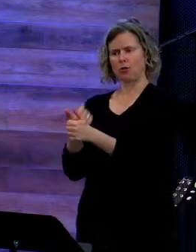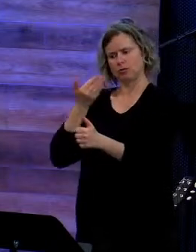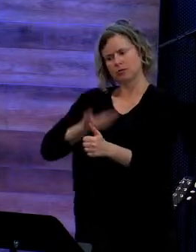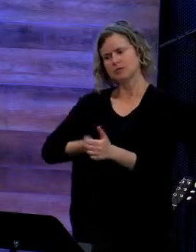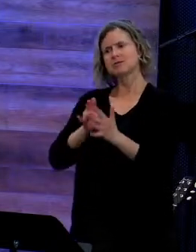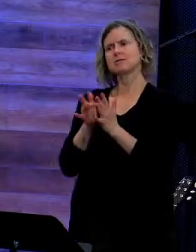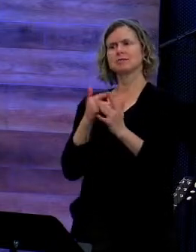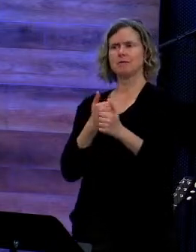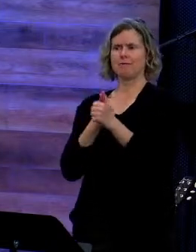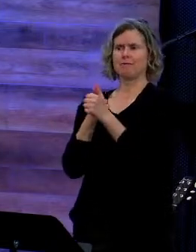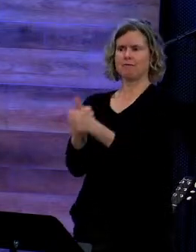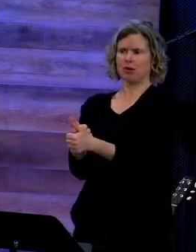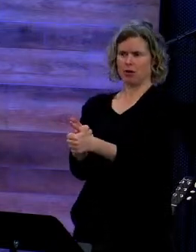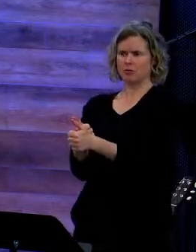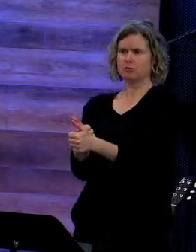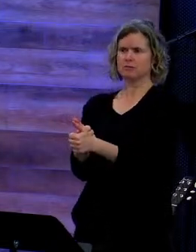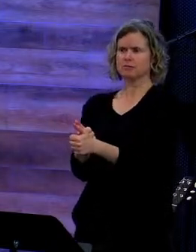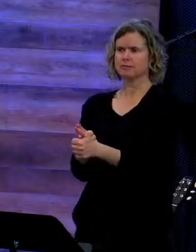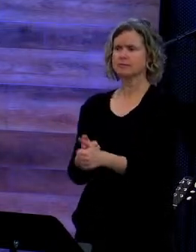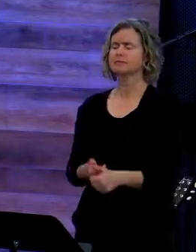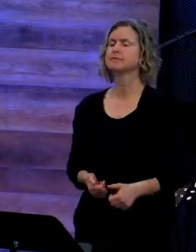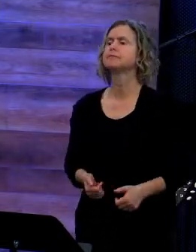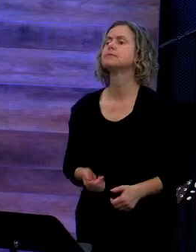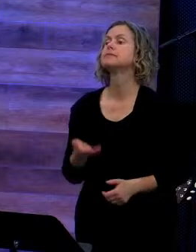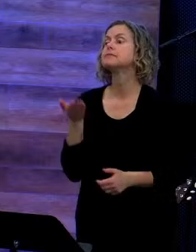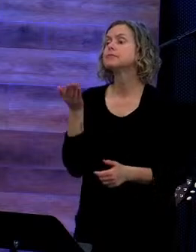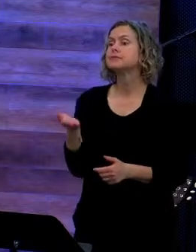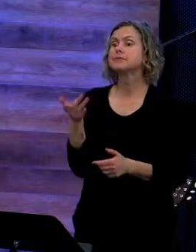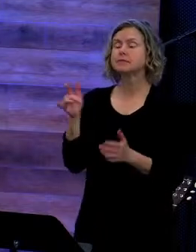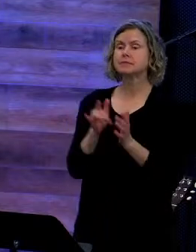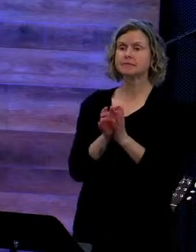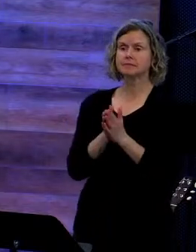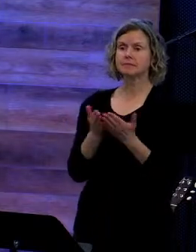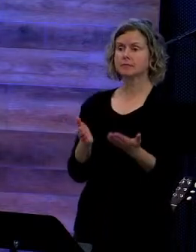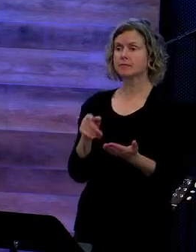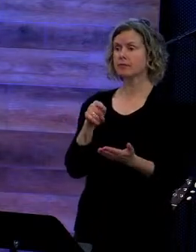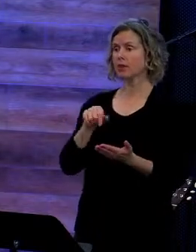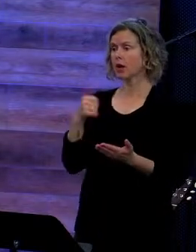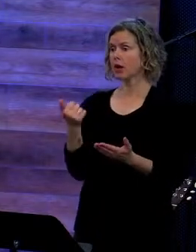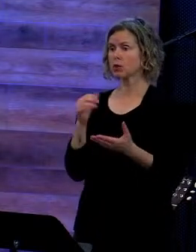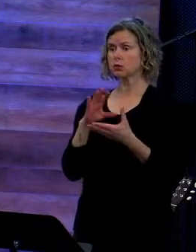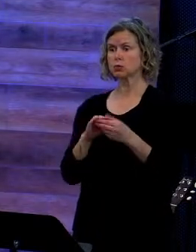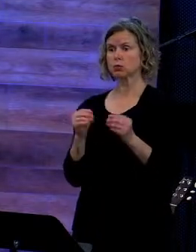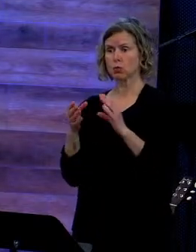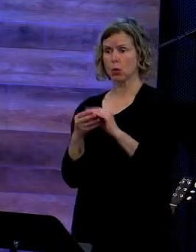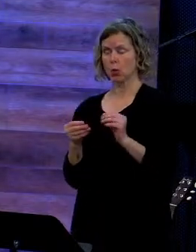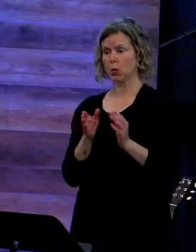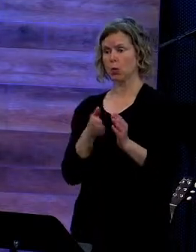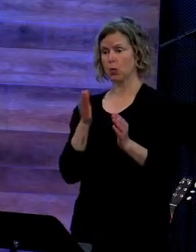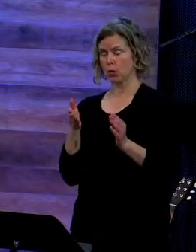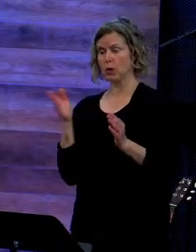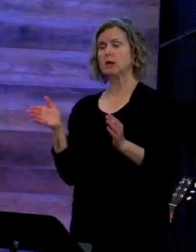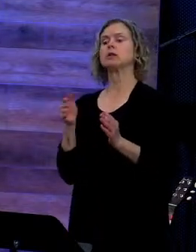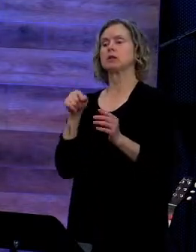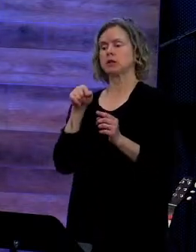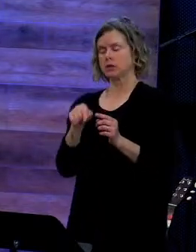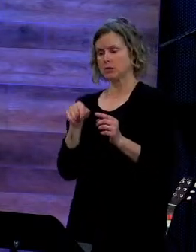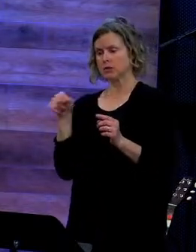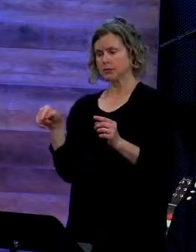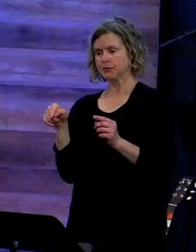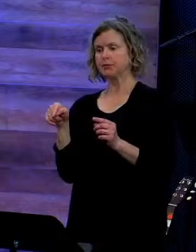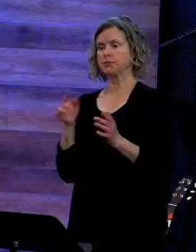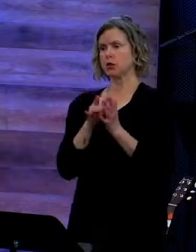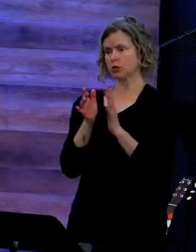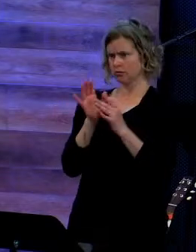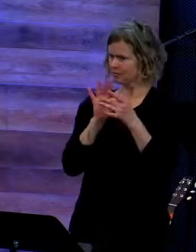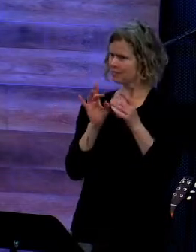or you have it on your phone, just glance down for a moment at the very next two stories that take place after Jesus says these words. Both